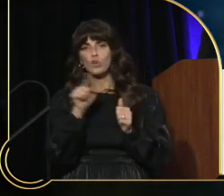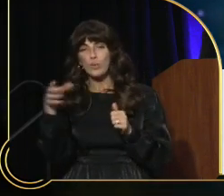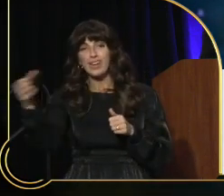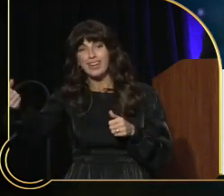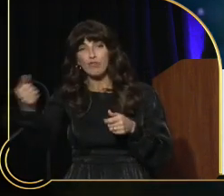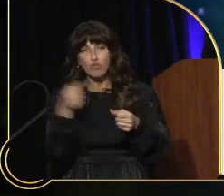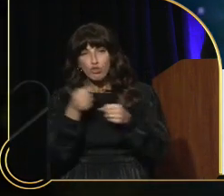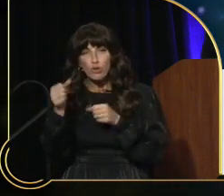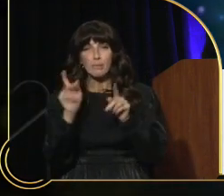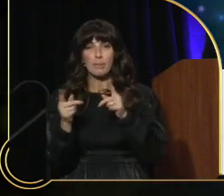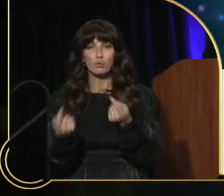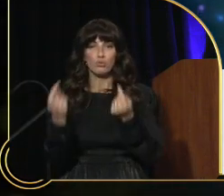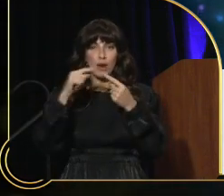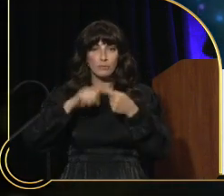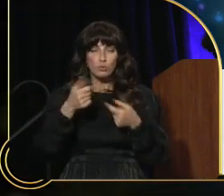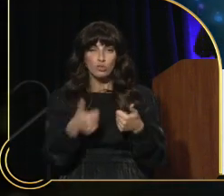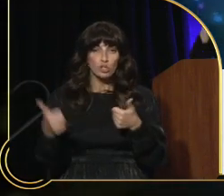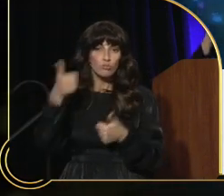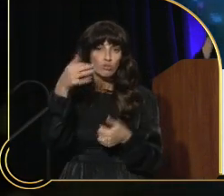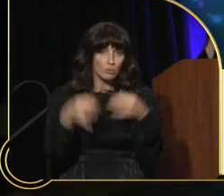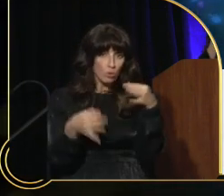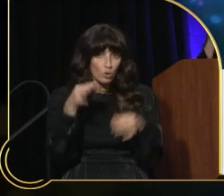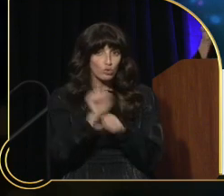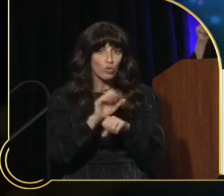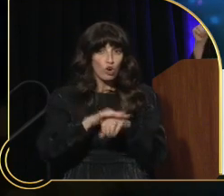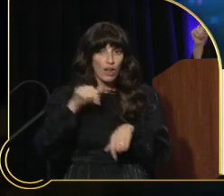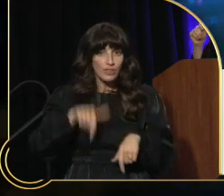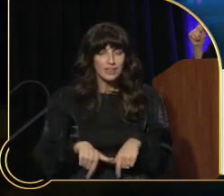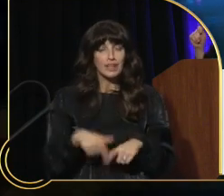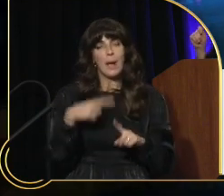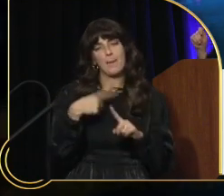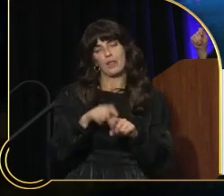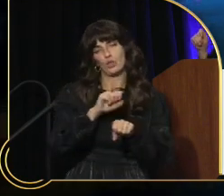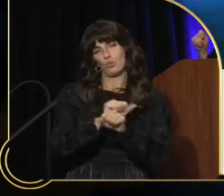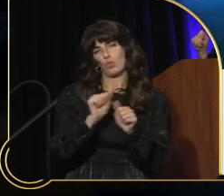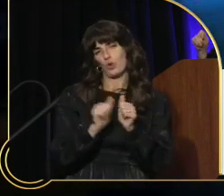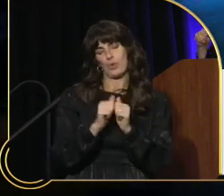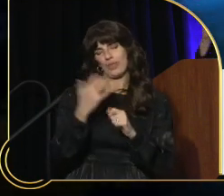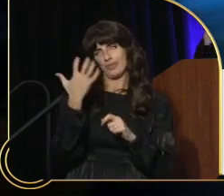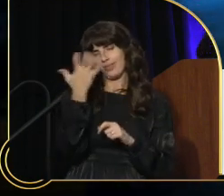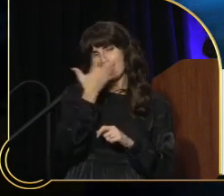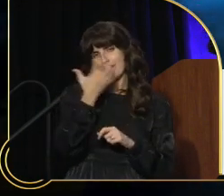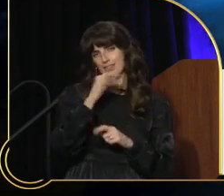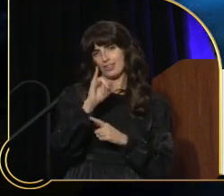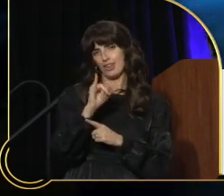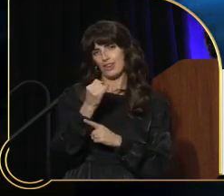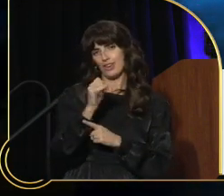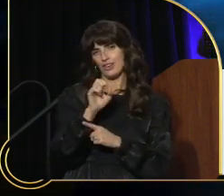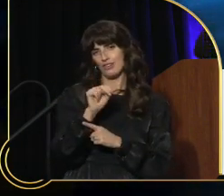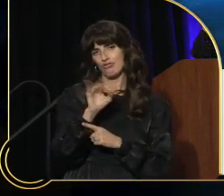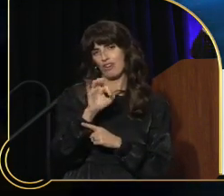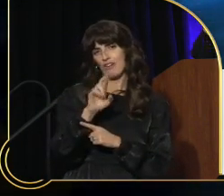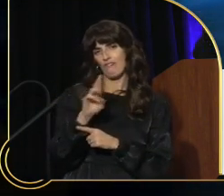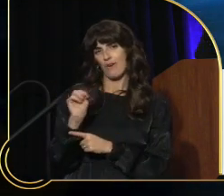Court, and when he, together, of course, with the amazing Jennifer Mathis,